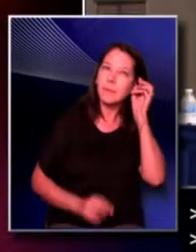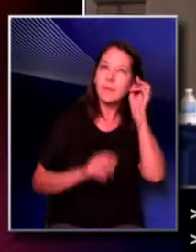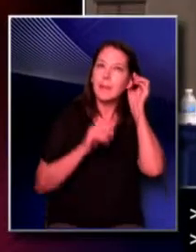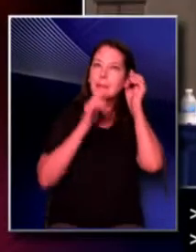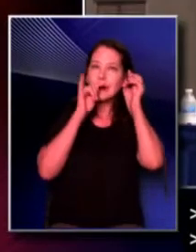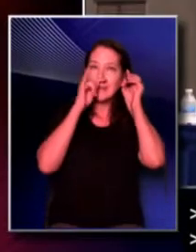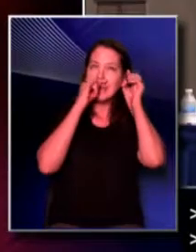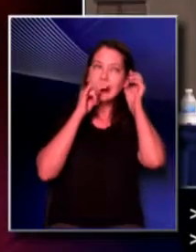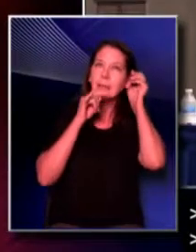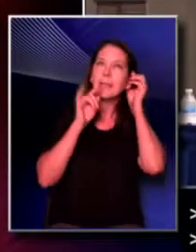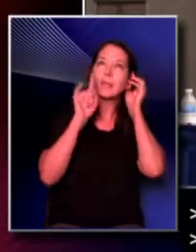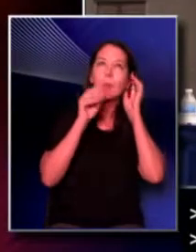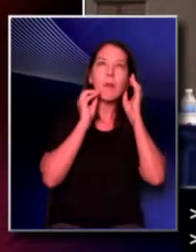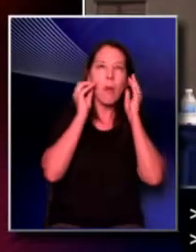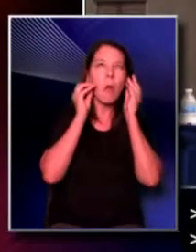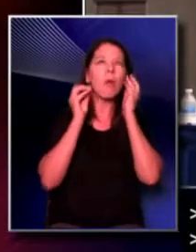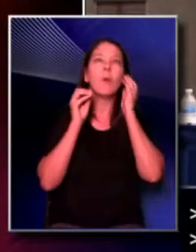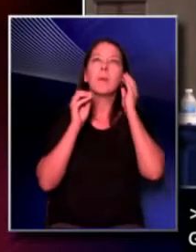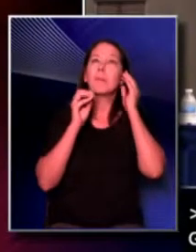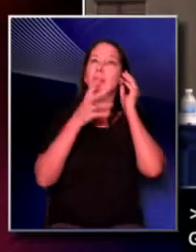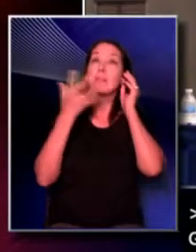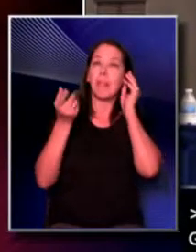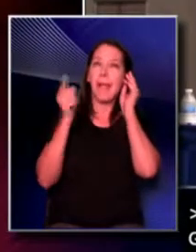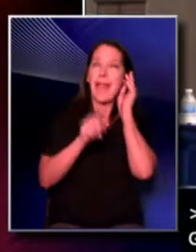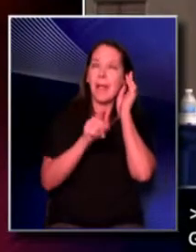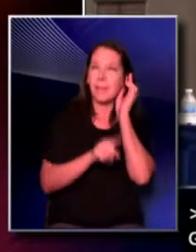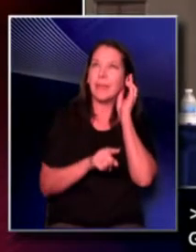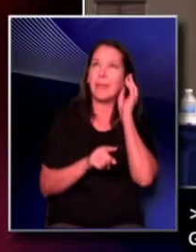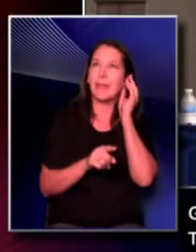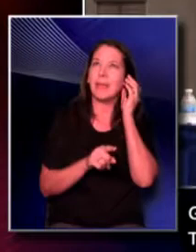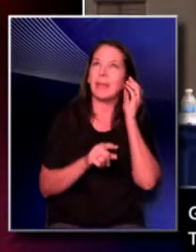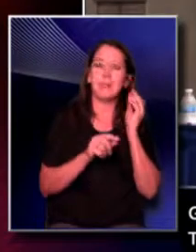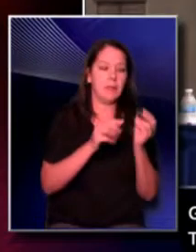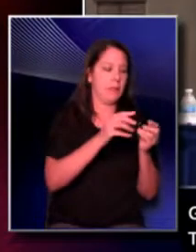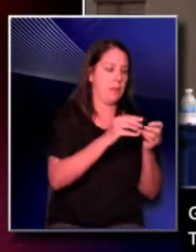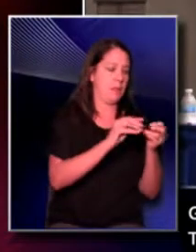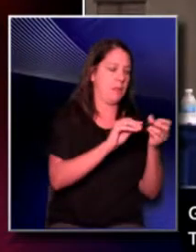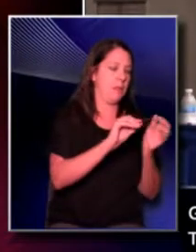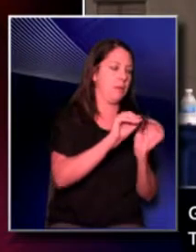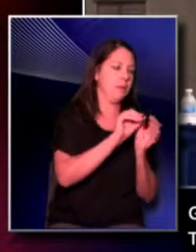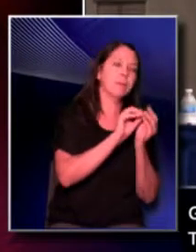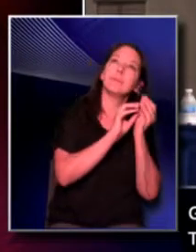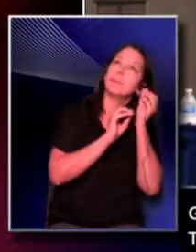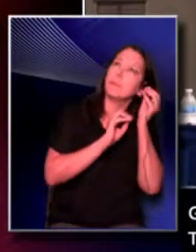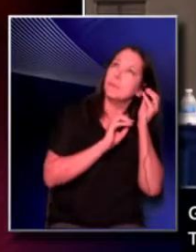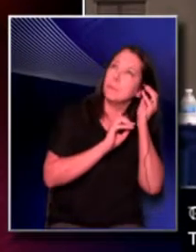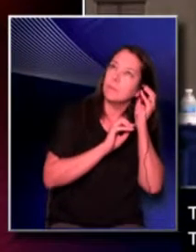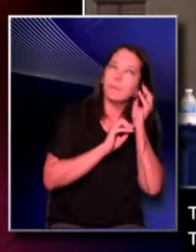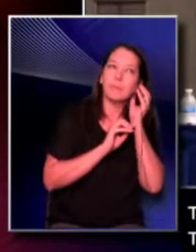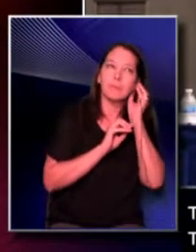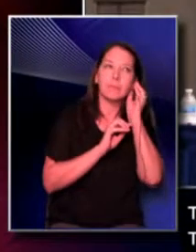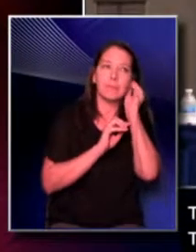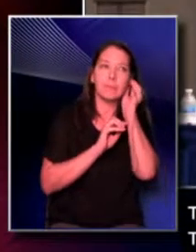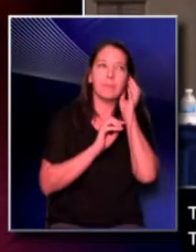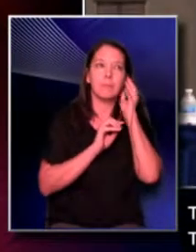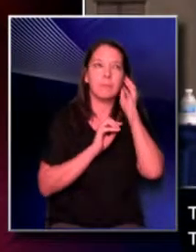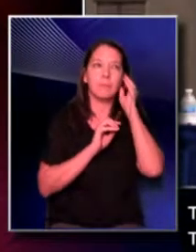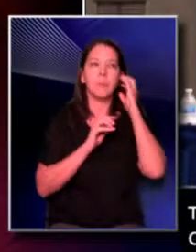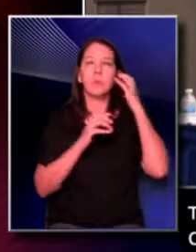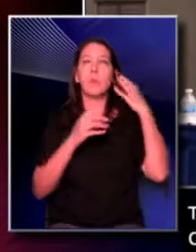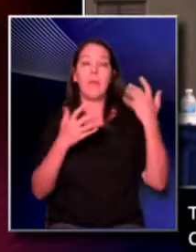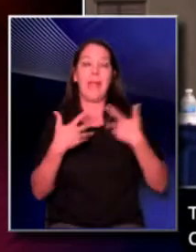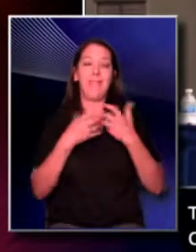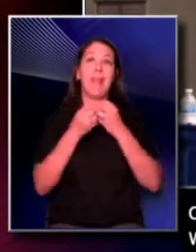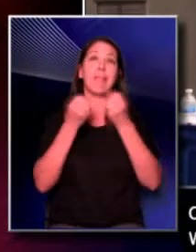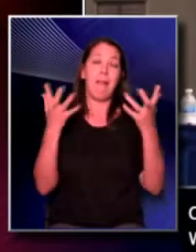teachers have gone home, but there's definitely a lot going on our campuses. We have a lot of summer opportunities, and we have had